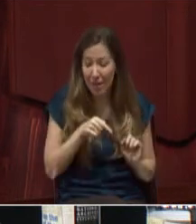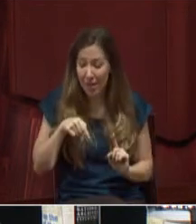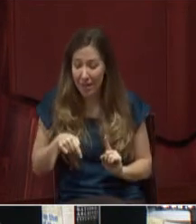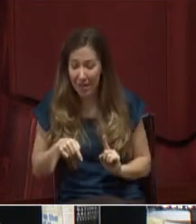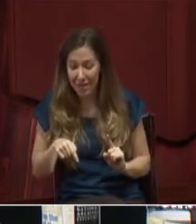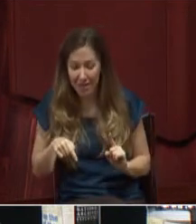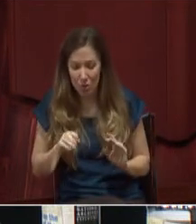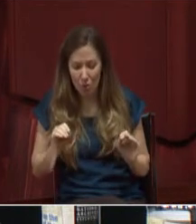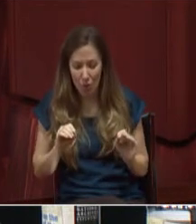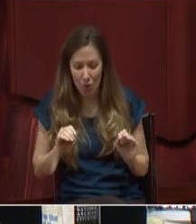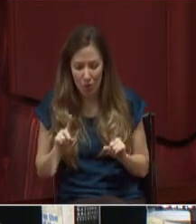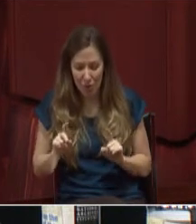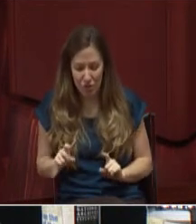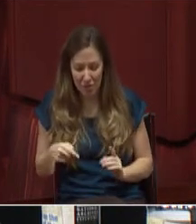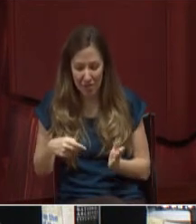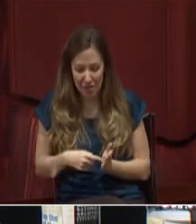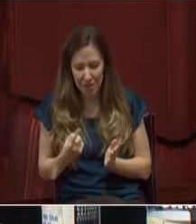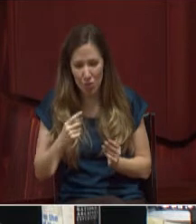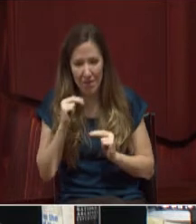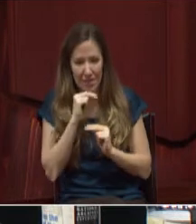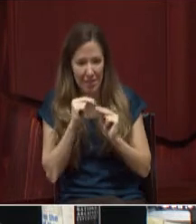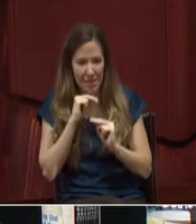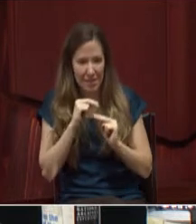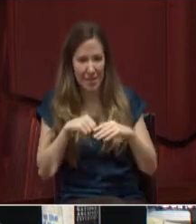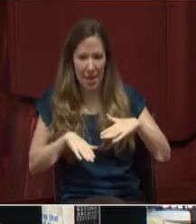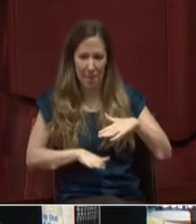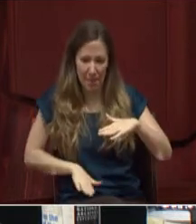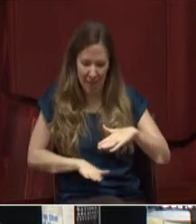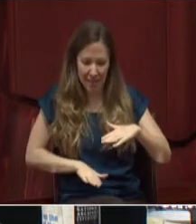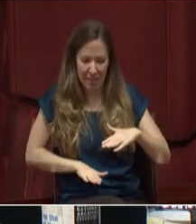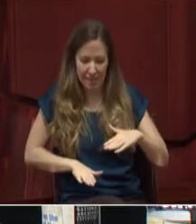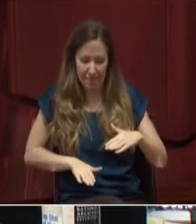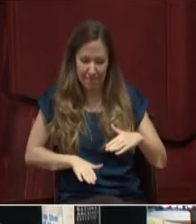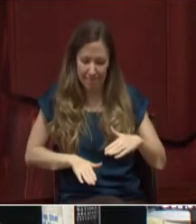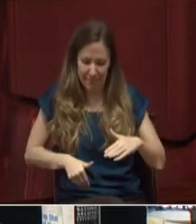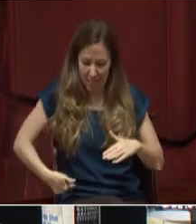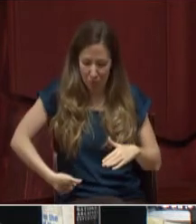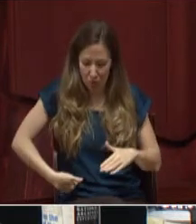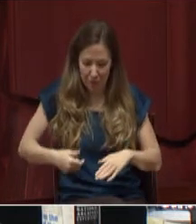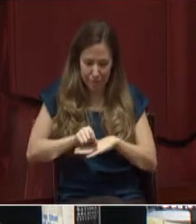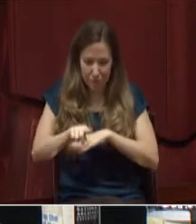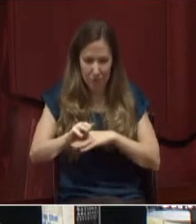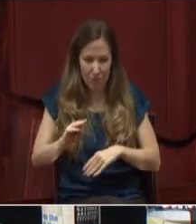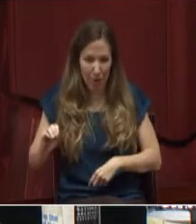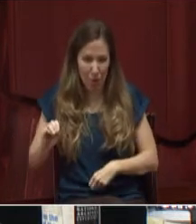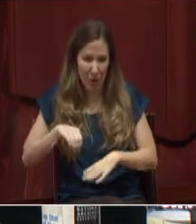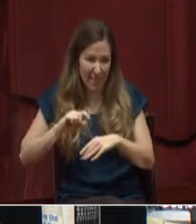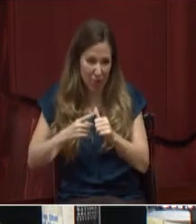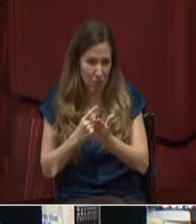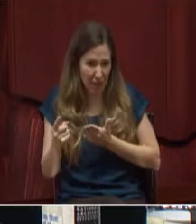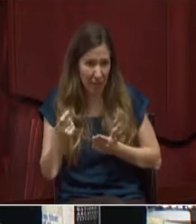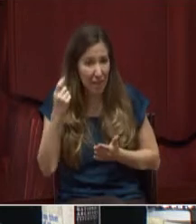of Nixon's basic impulses from the very beginning, sending a memo within 1 week of his inauguration. By the way, he didn't